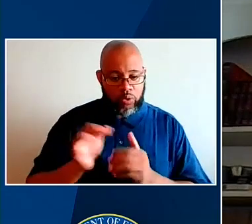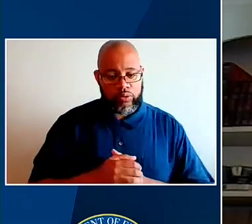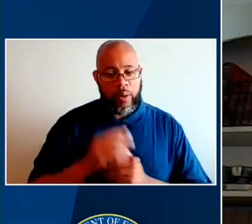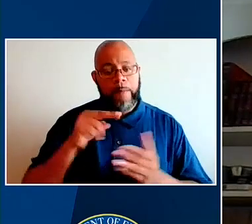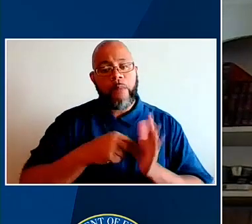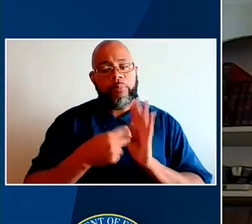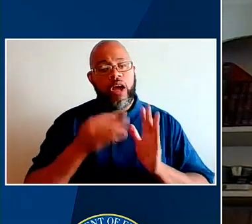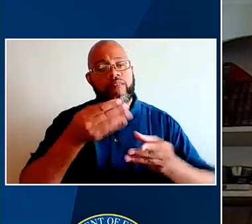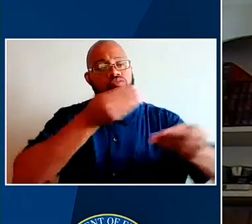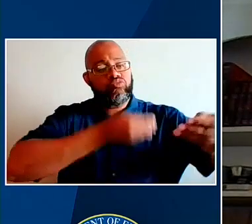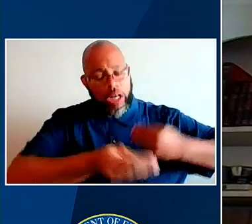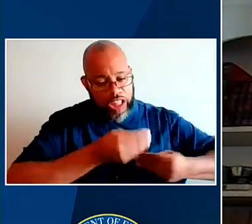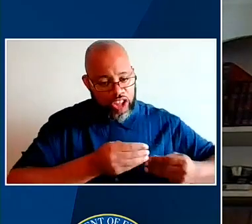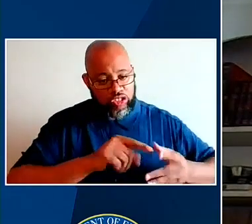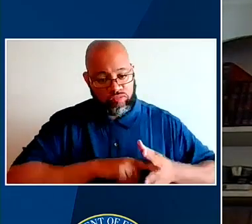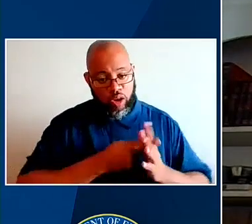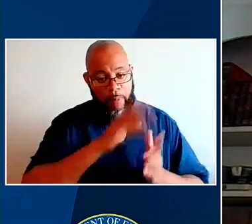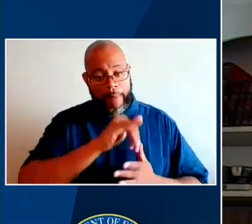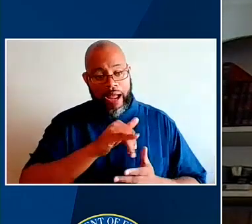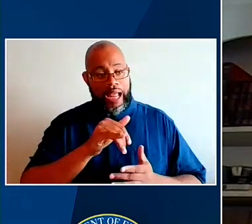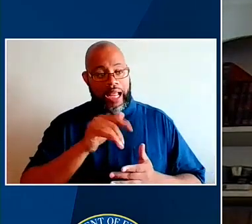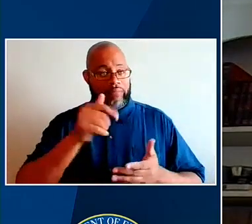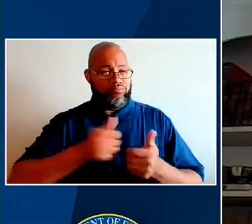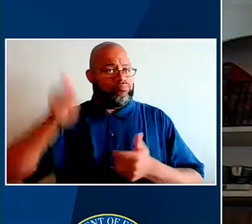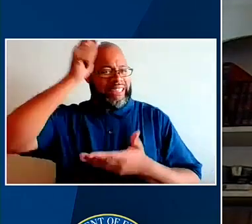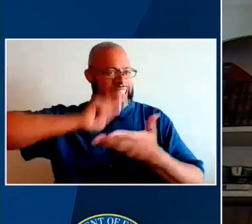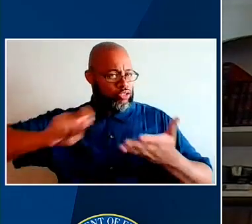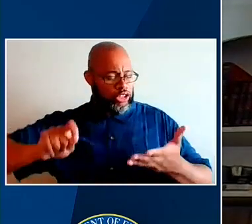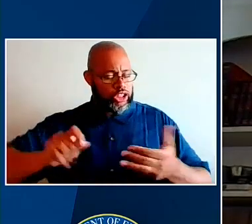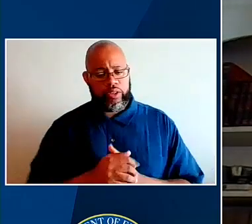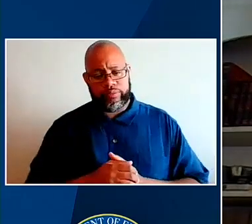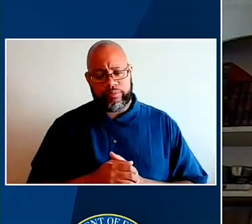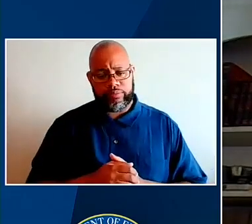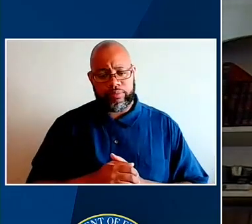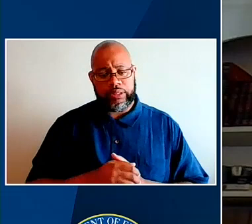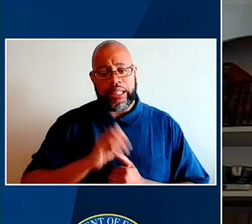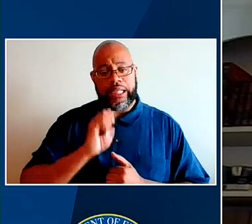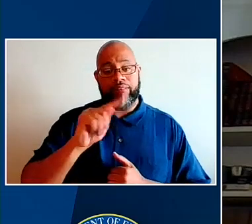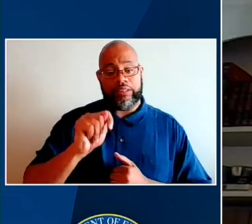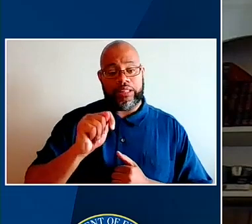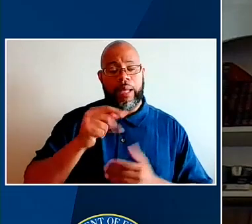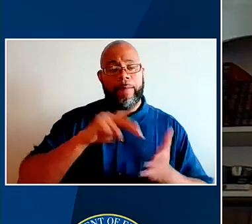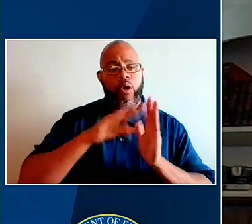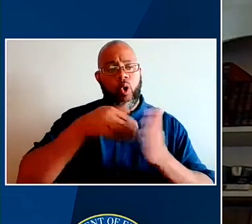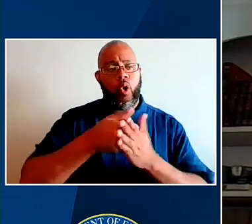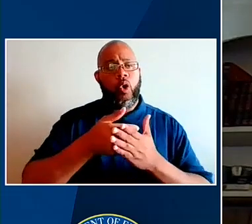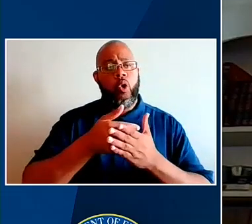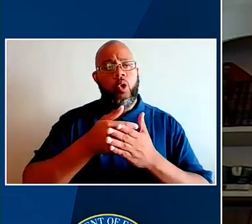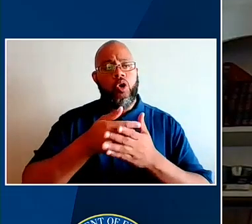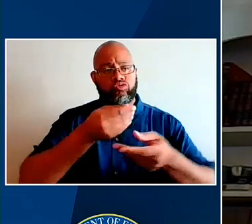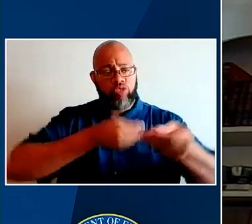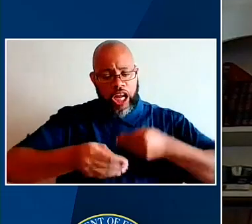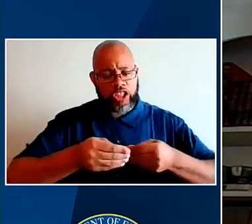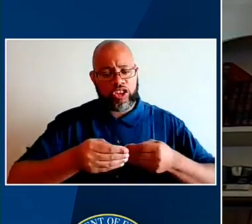of transactions initiated by the secretary. The term EFT includes all transactions covered by 31